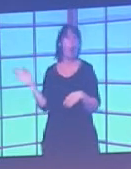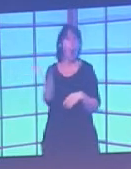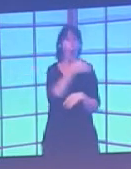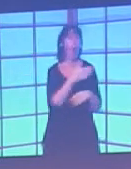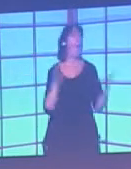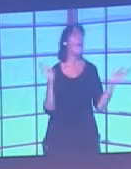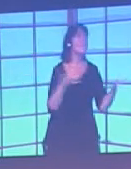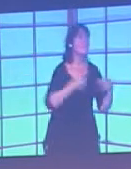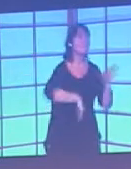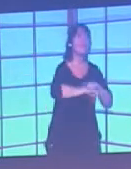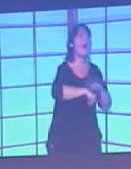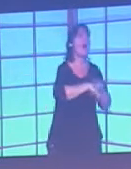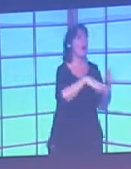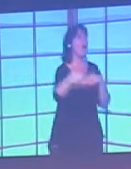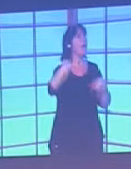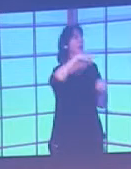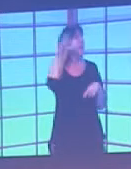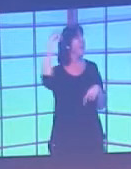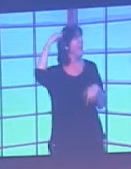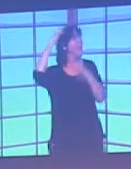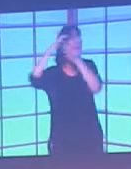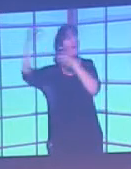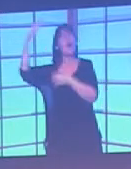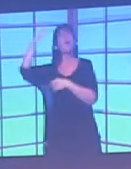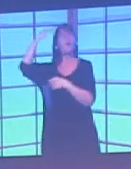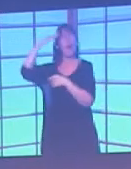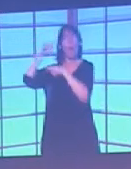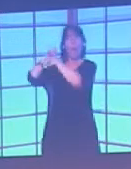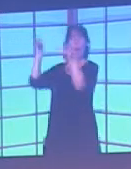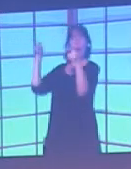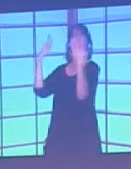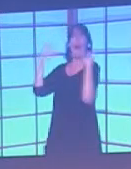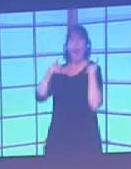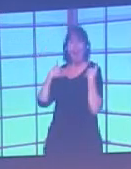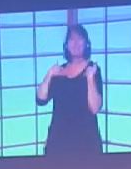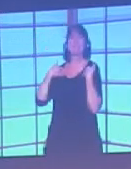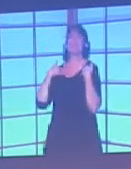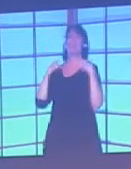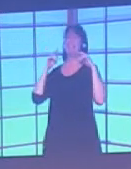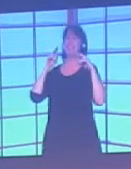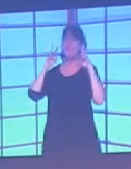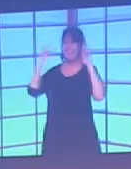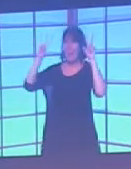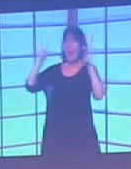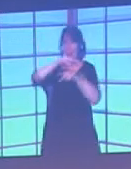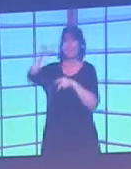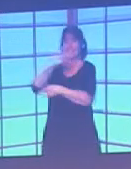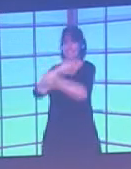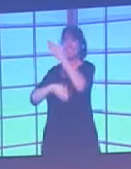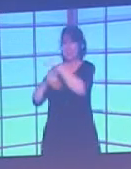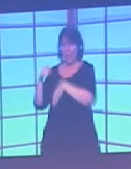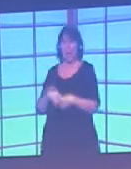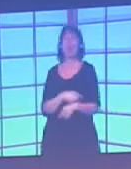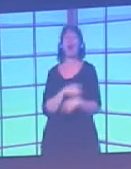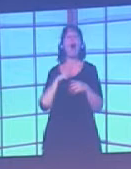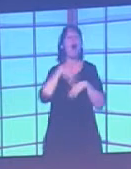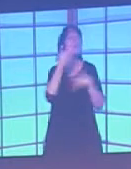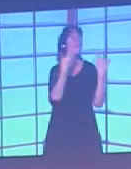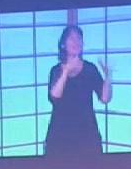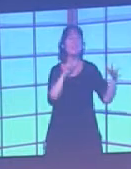disabled fans, and always greets before game, after game. Head coach always come and shaking hands,